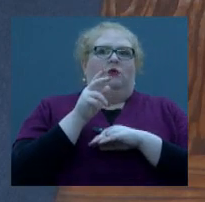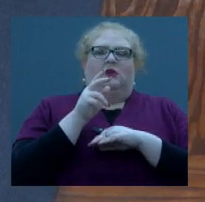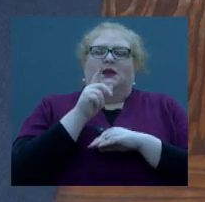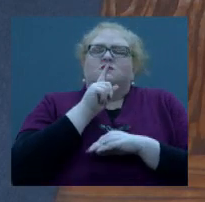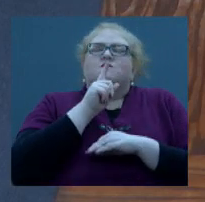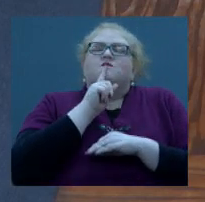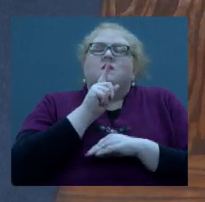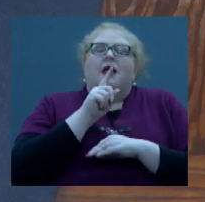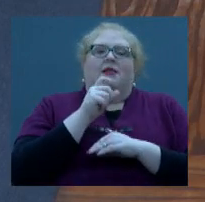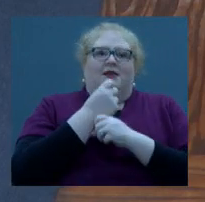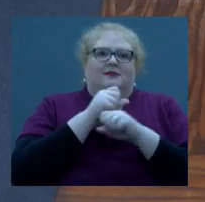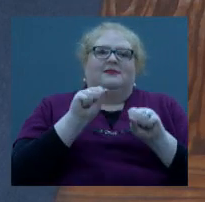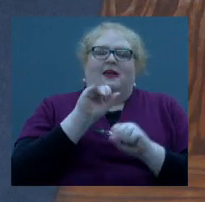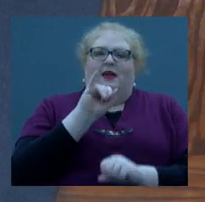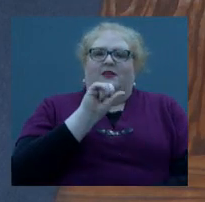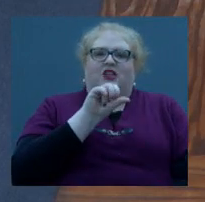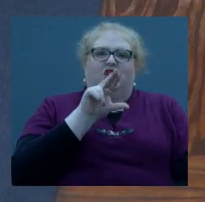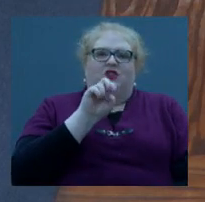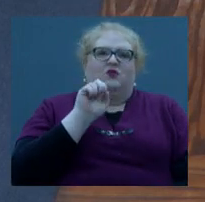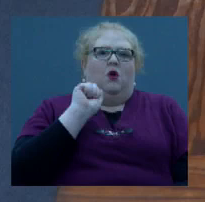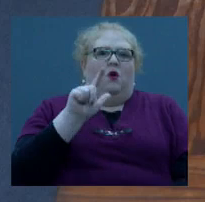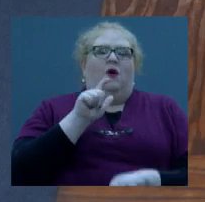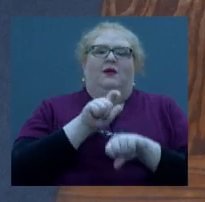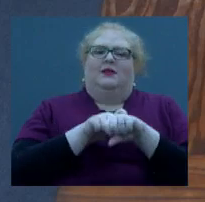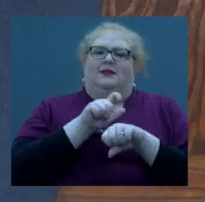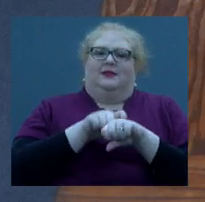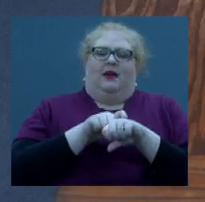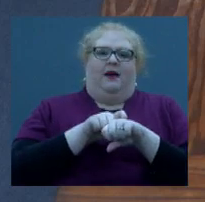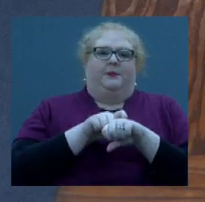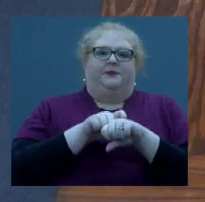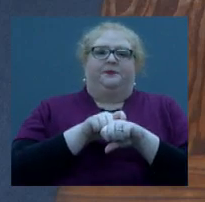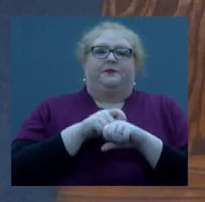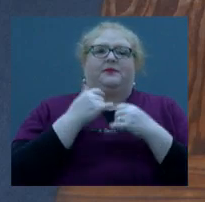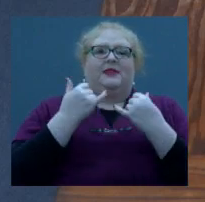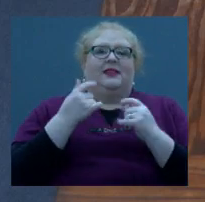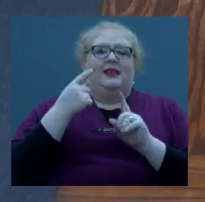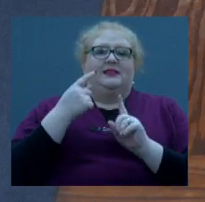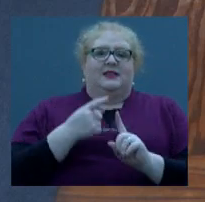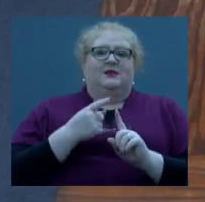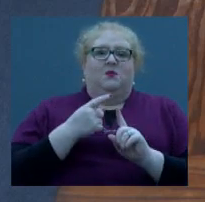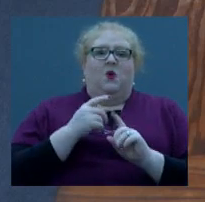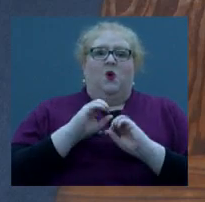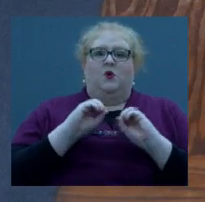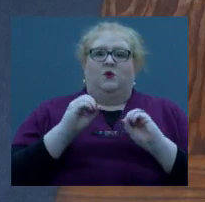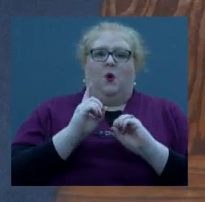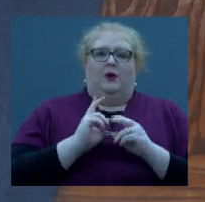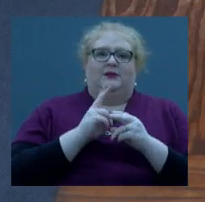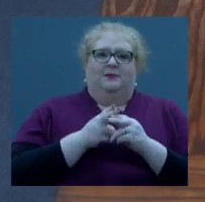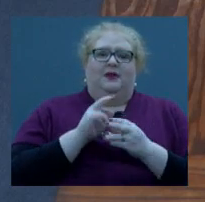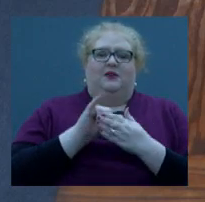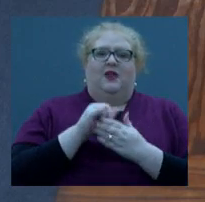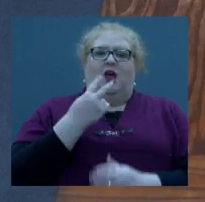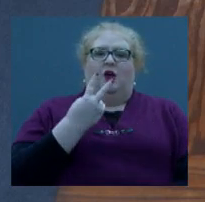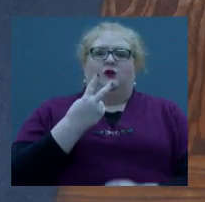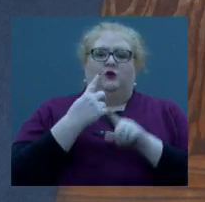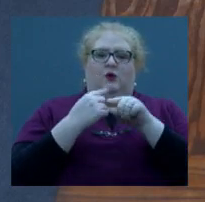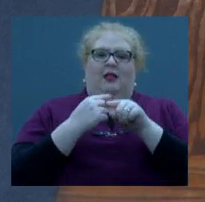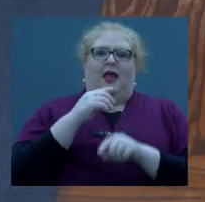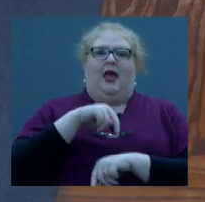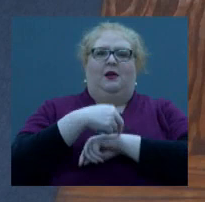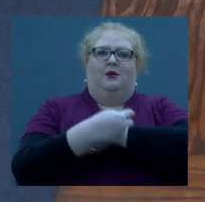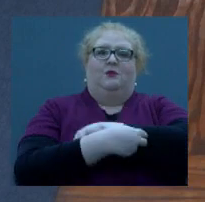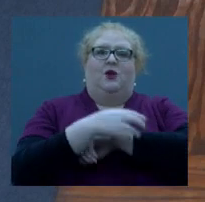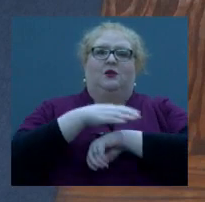really a safety issue. I don't think at this point anyone's mentioned that 2-lane bridge on Bowman. So that's